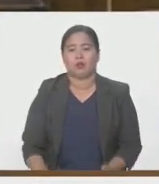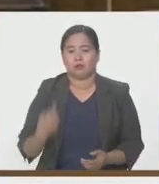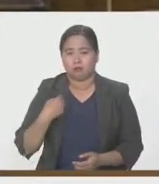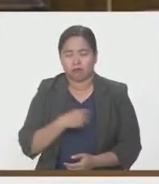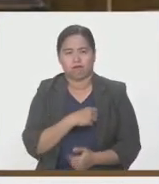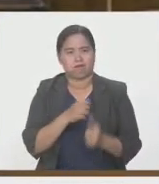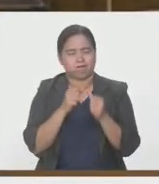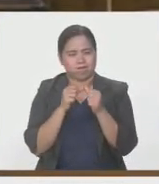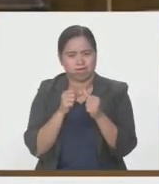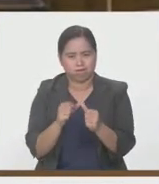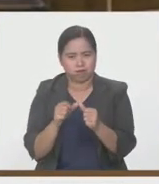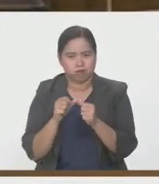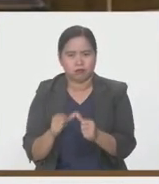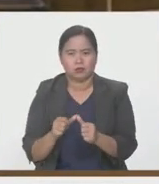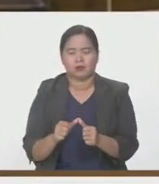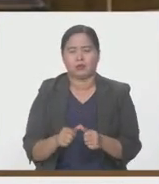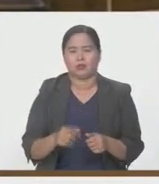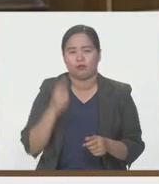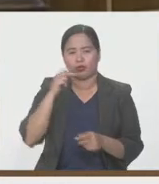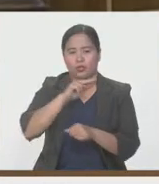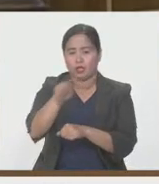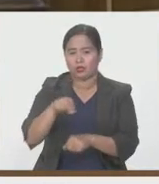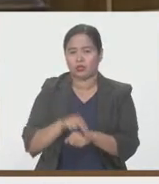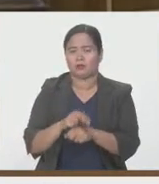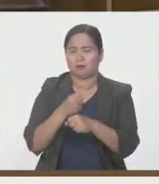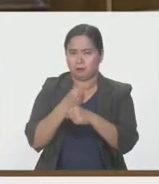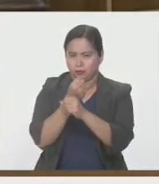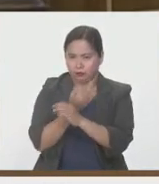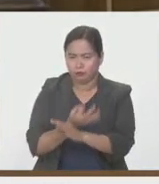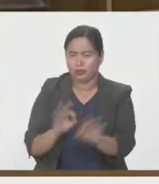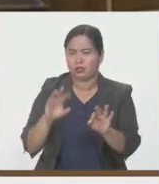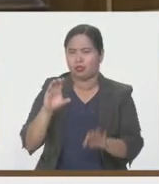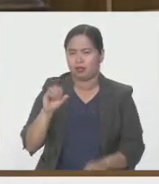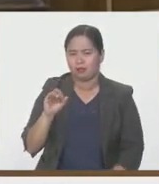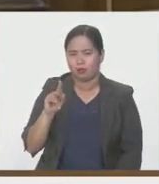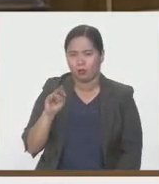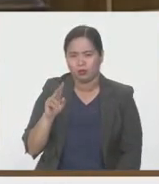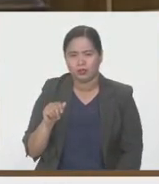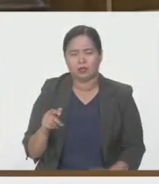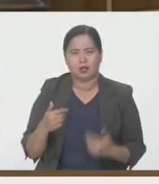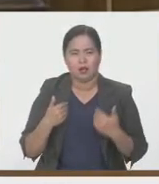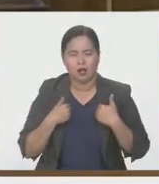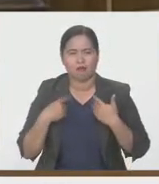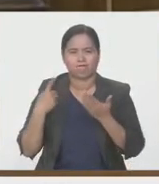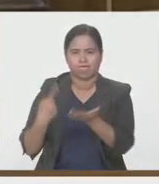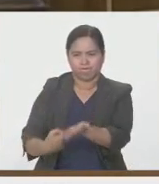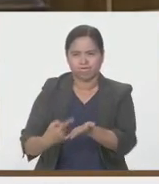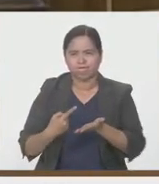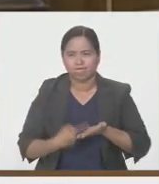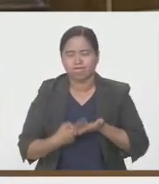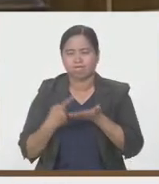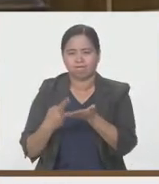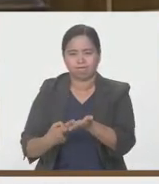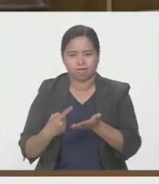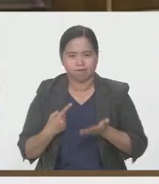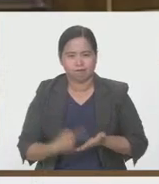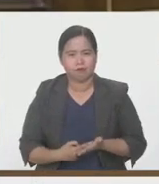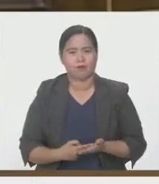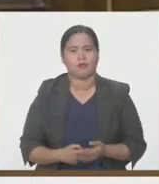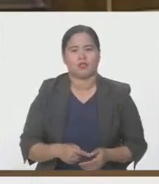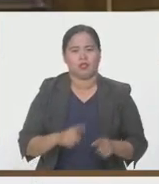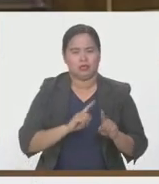camí de l'alliberament nacional. Ho farem pels conductes democràtics,